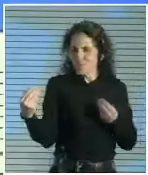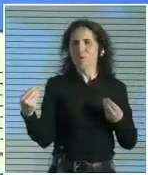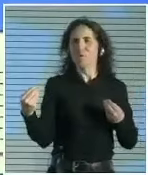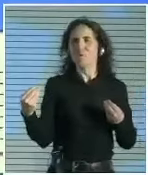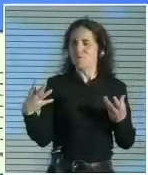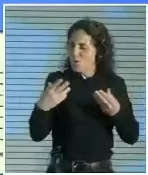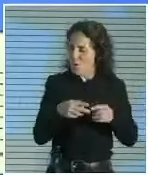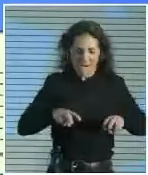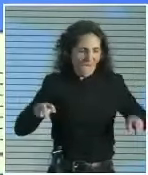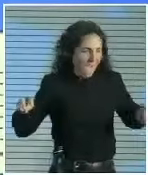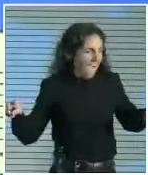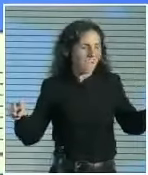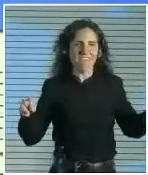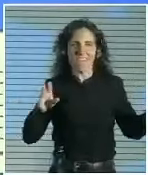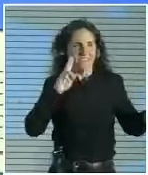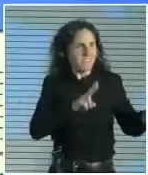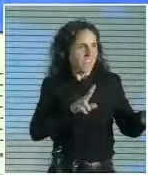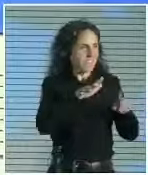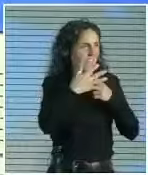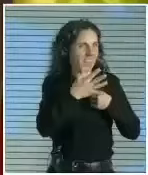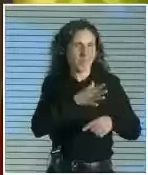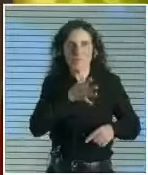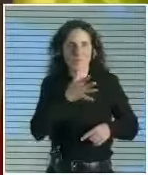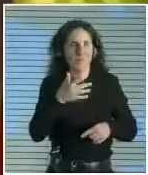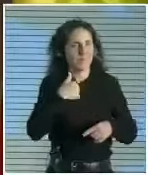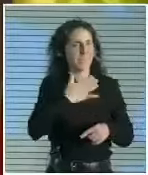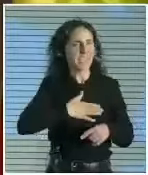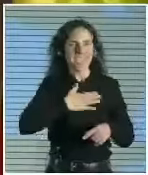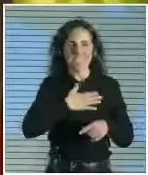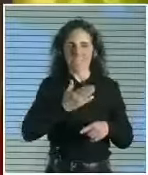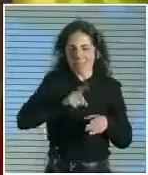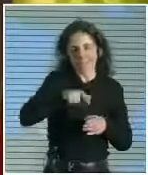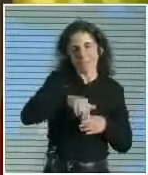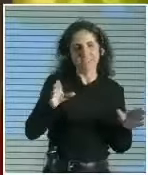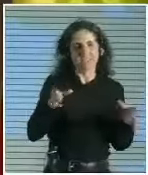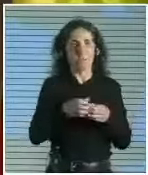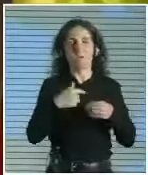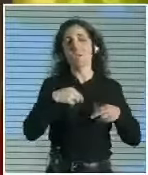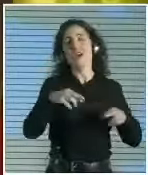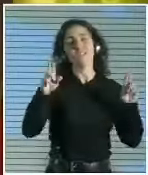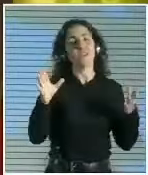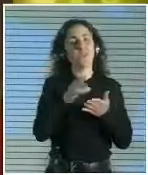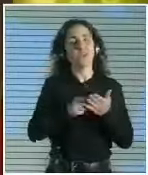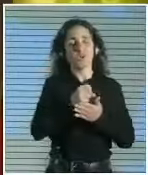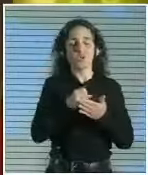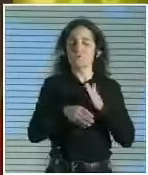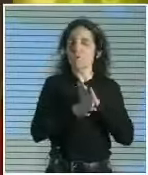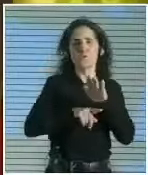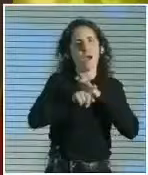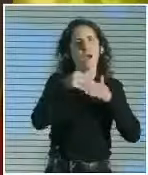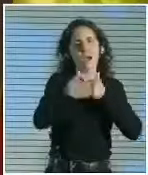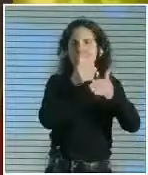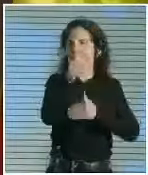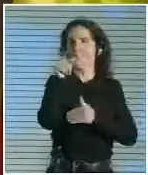on working in the same direction. Thank you. Thank you, everyone. You've been fantastic. Thank you all very much for your support, and thank you, everyone. We look